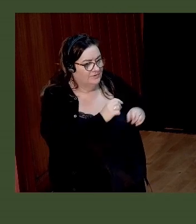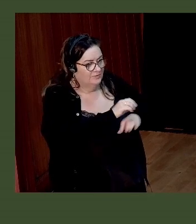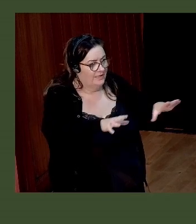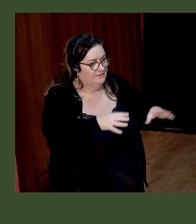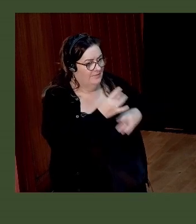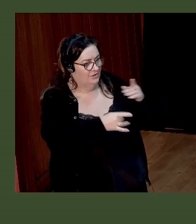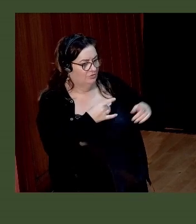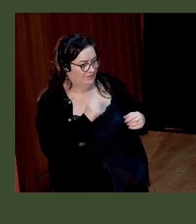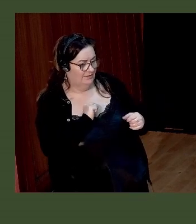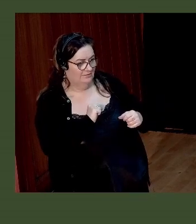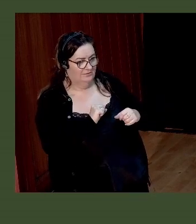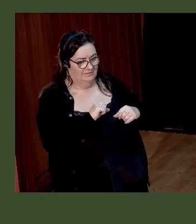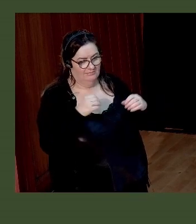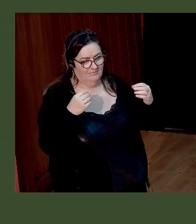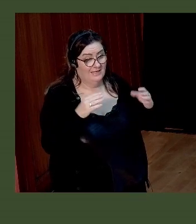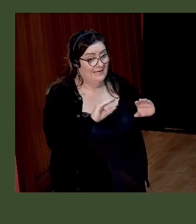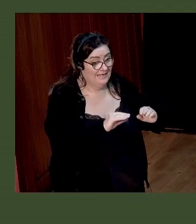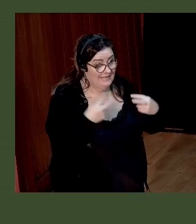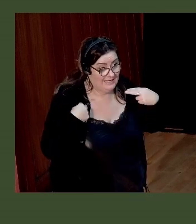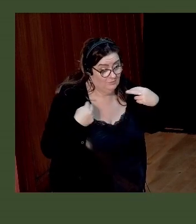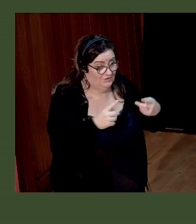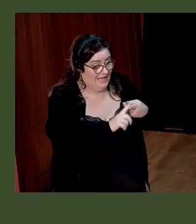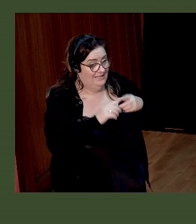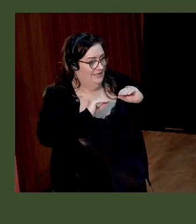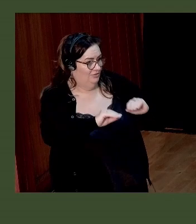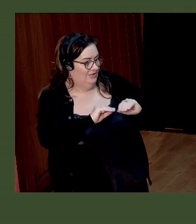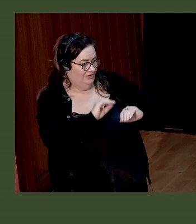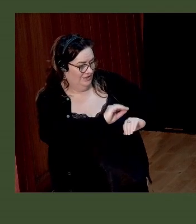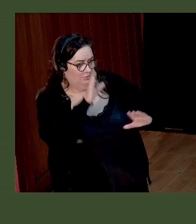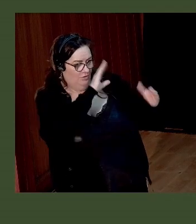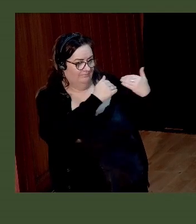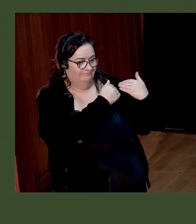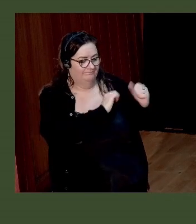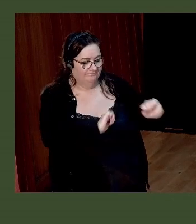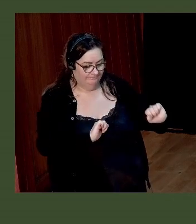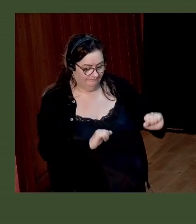of language education and language and education. But